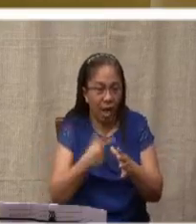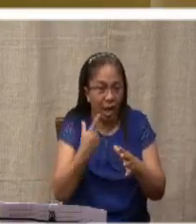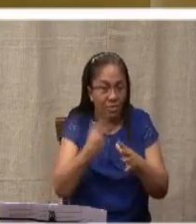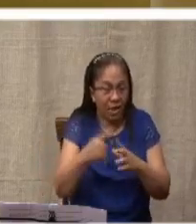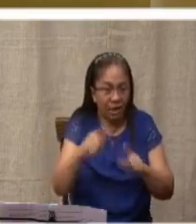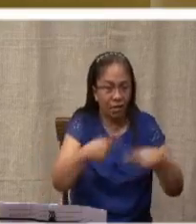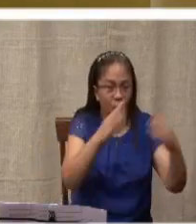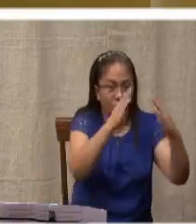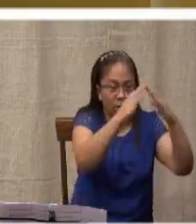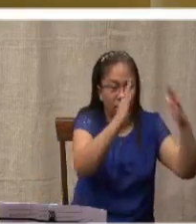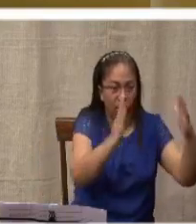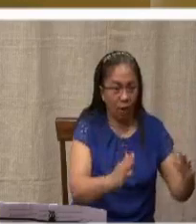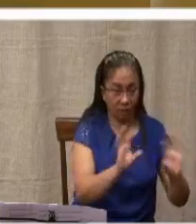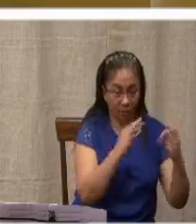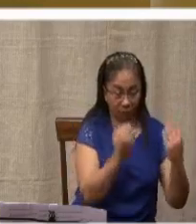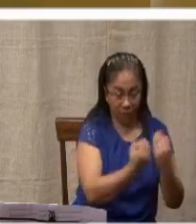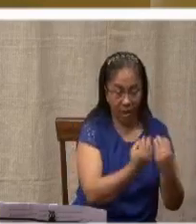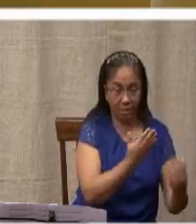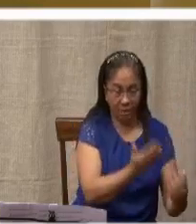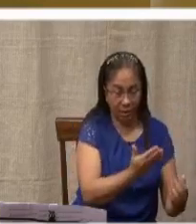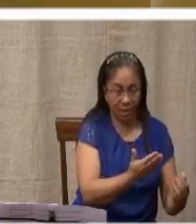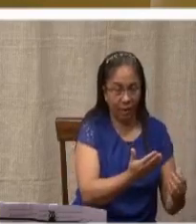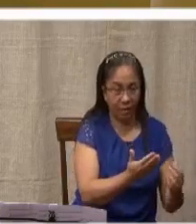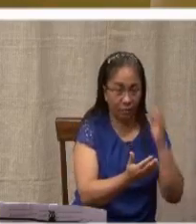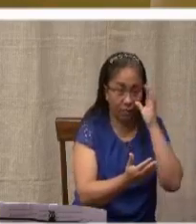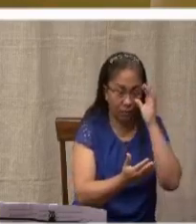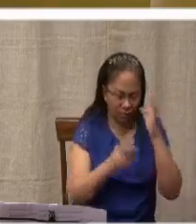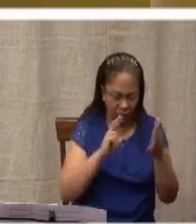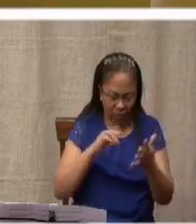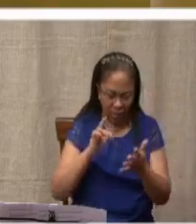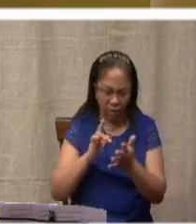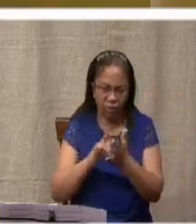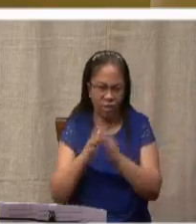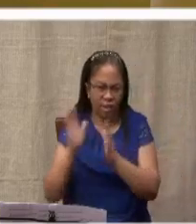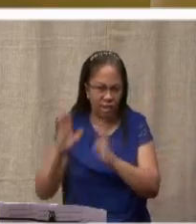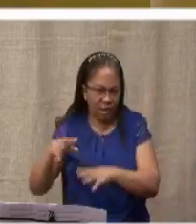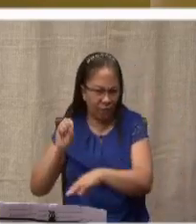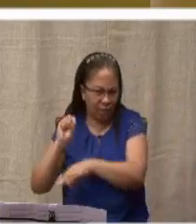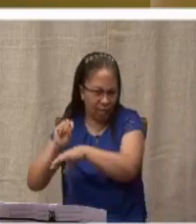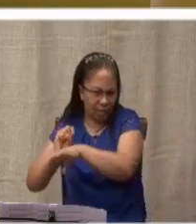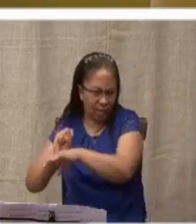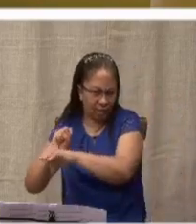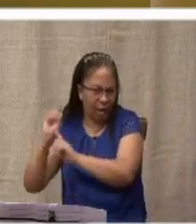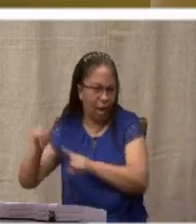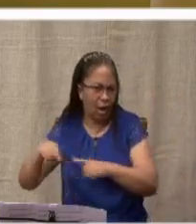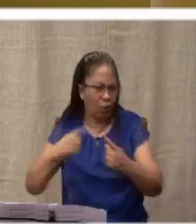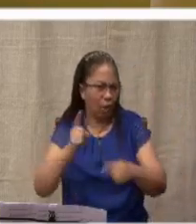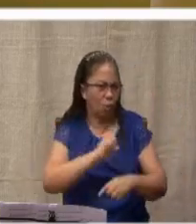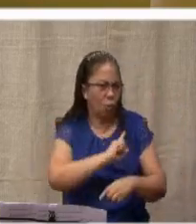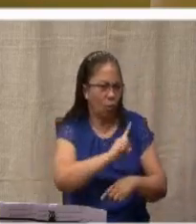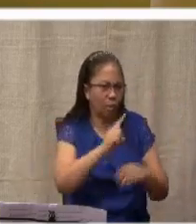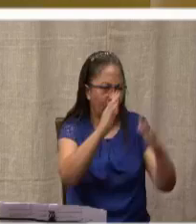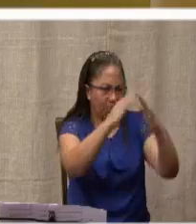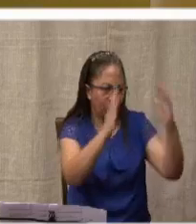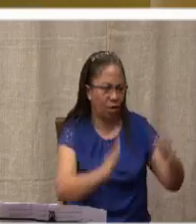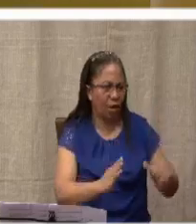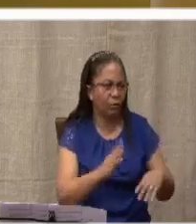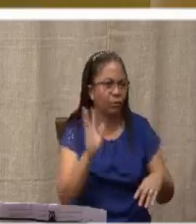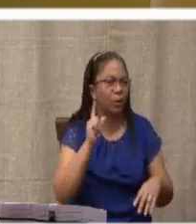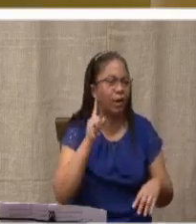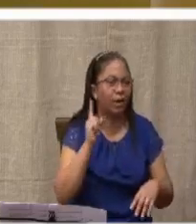the house and an attack says leaving the synagogue jesus went with james and john straight to the house of simon and